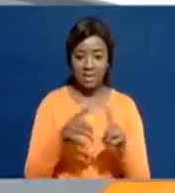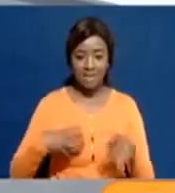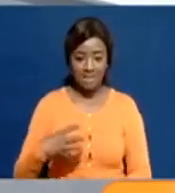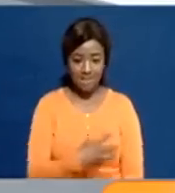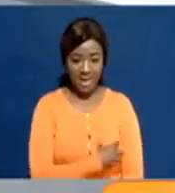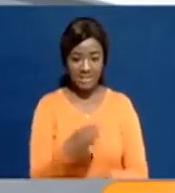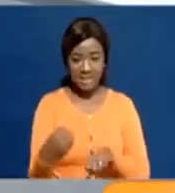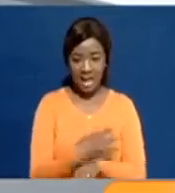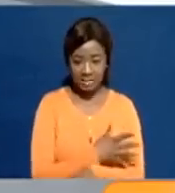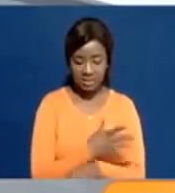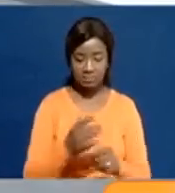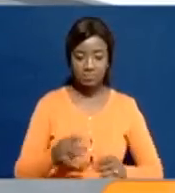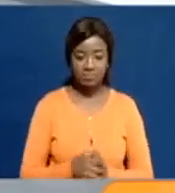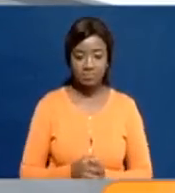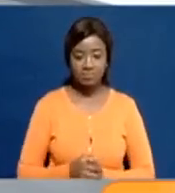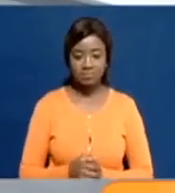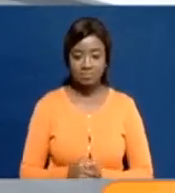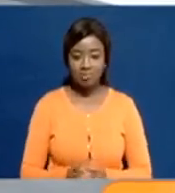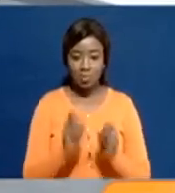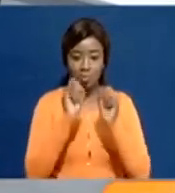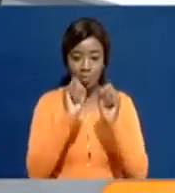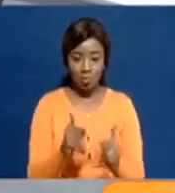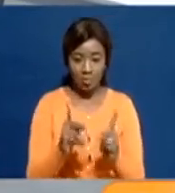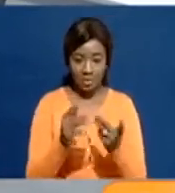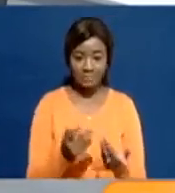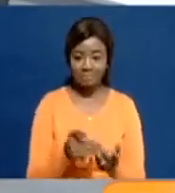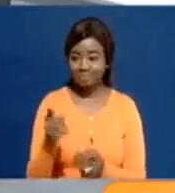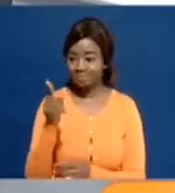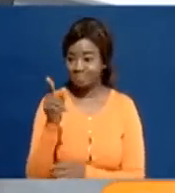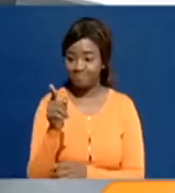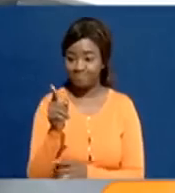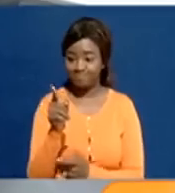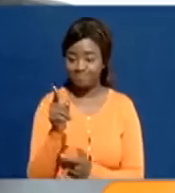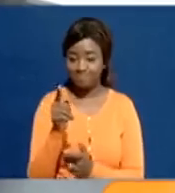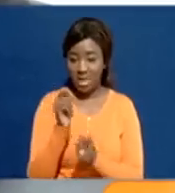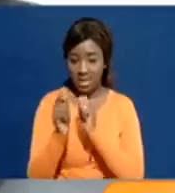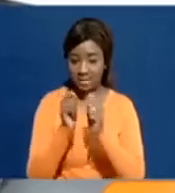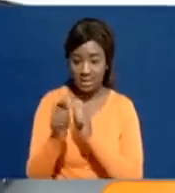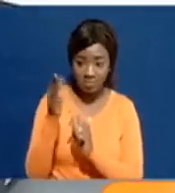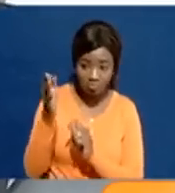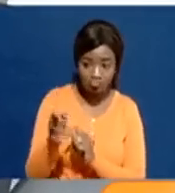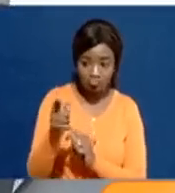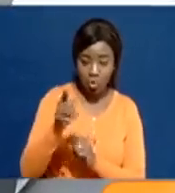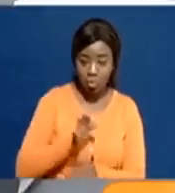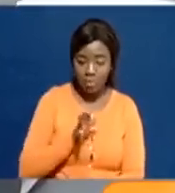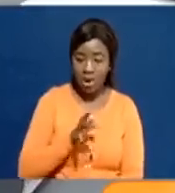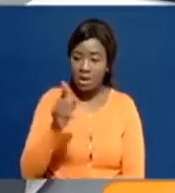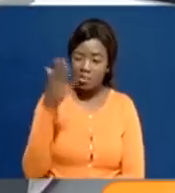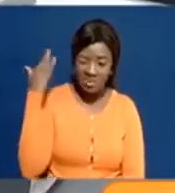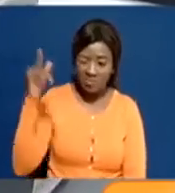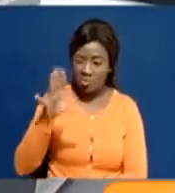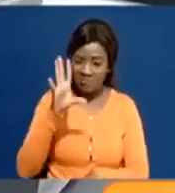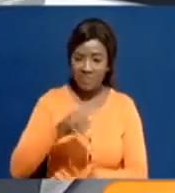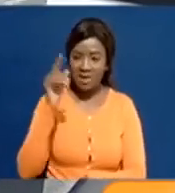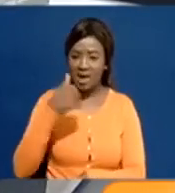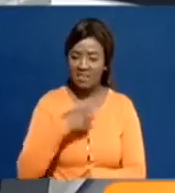for joining me. Mildred, let me begin with you. When you first found out it's cancer, what was going through